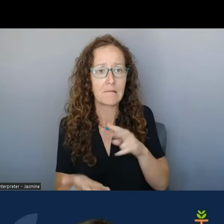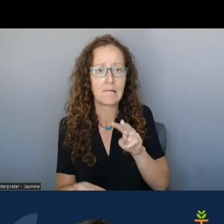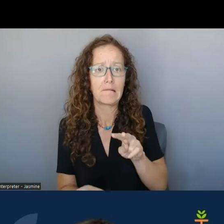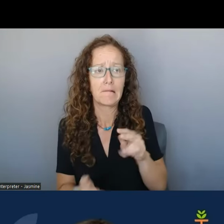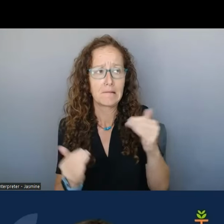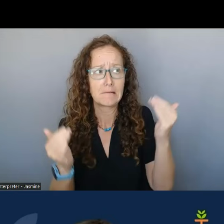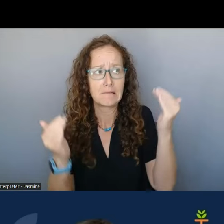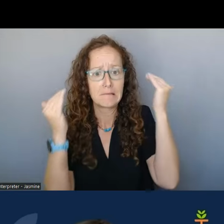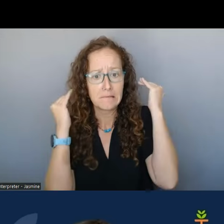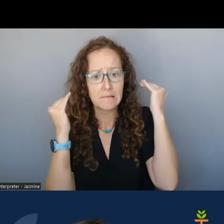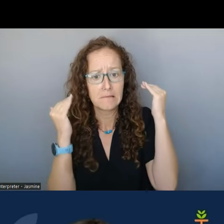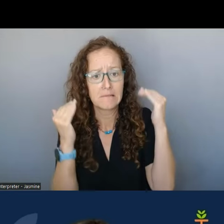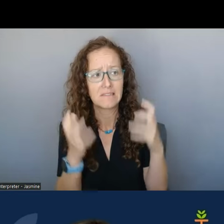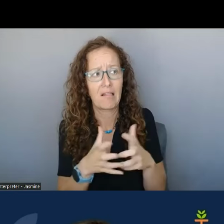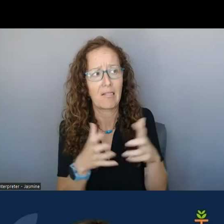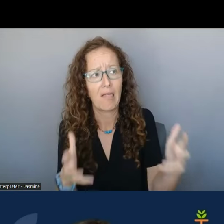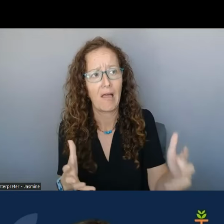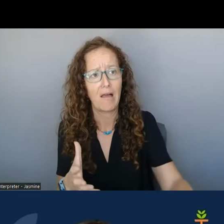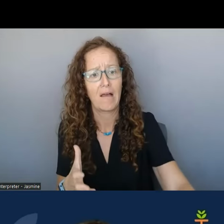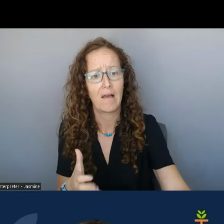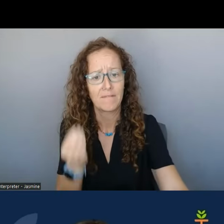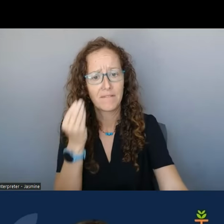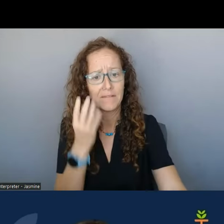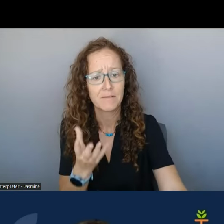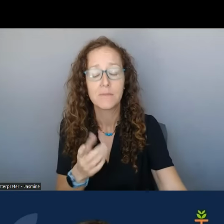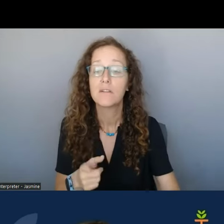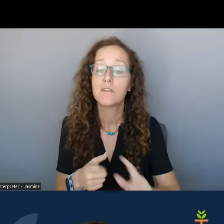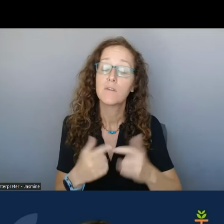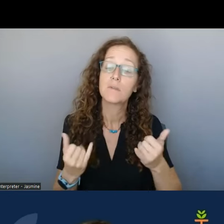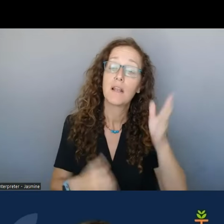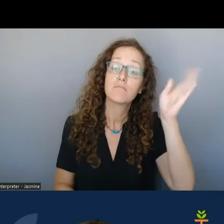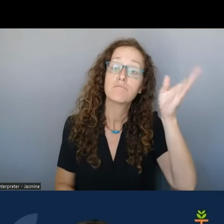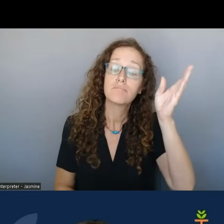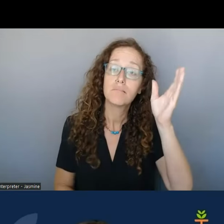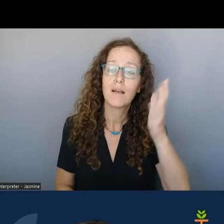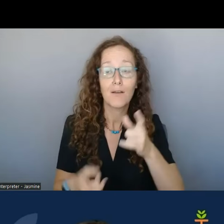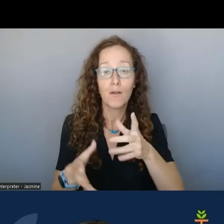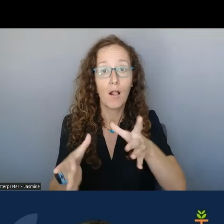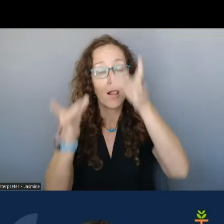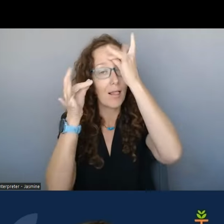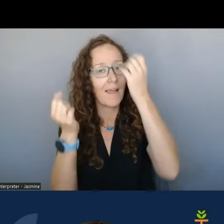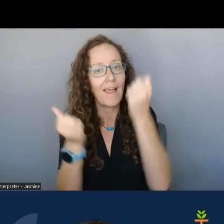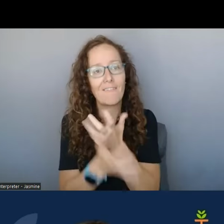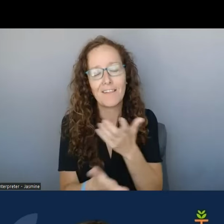about today is going to absorb, but it will certainly give you a good start,